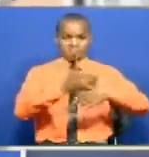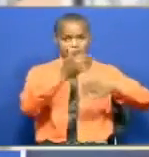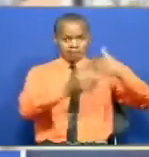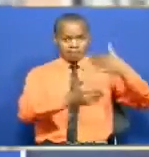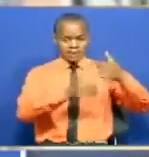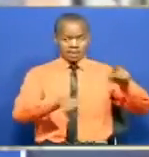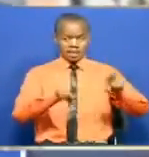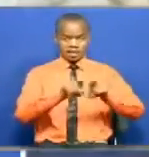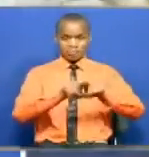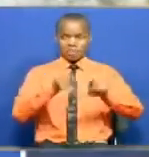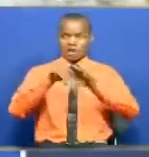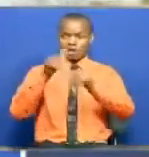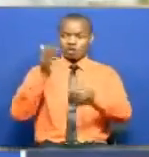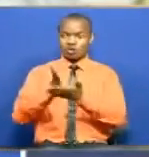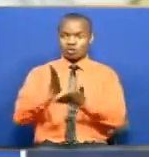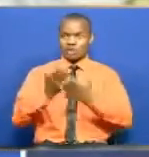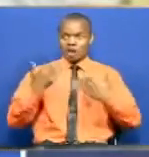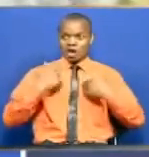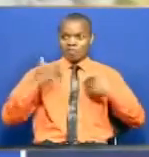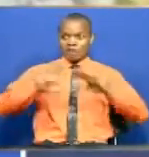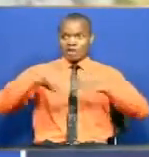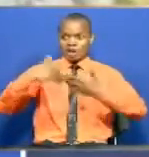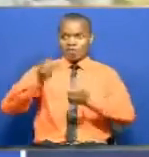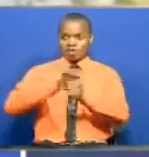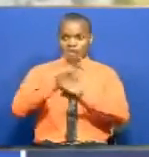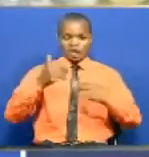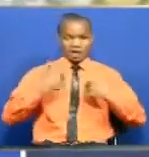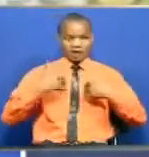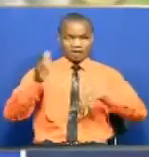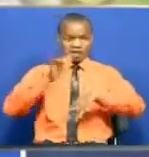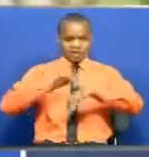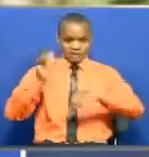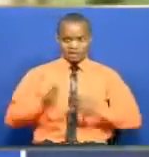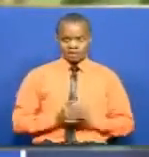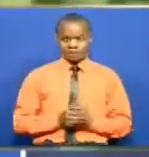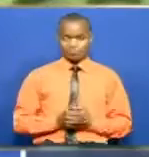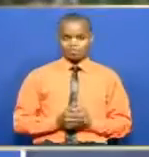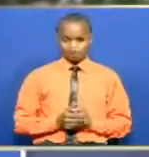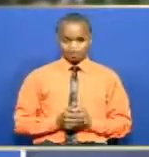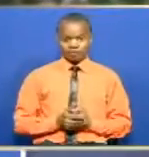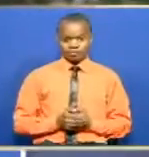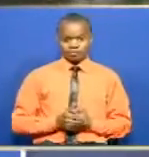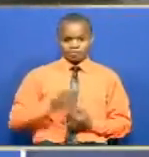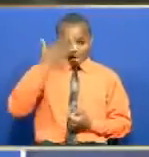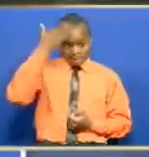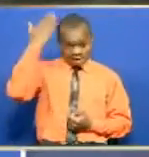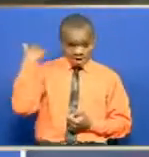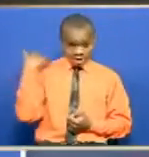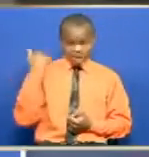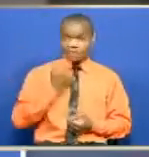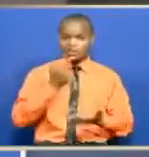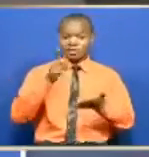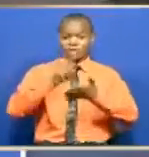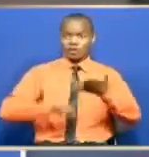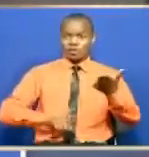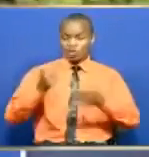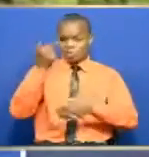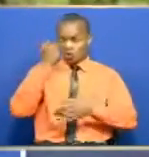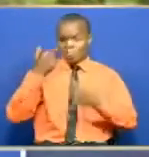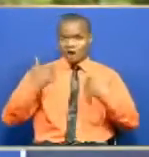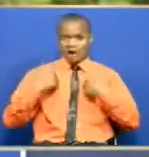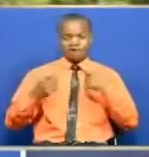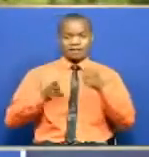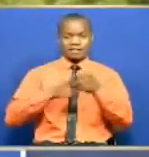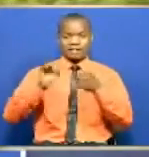out has been curtailed by the COVID-19 pandemic. The nun now says that the home, which has about 70 elderly